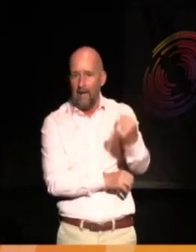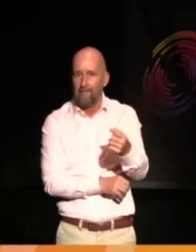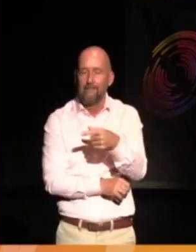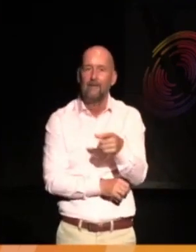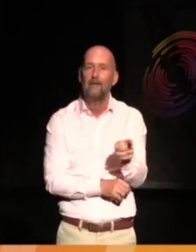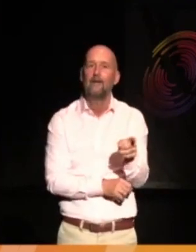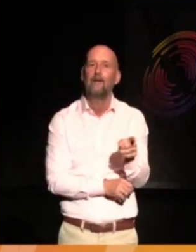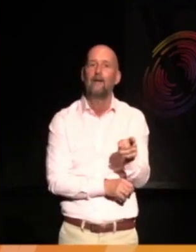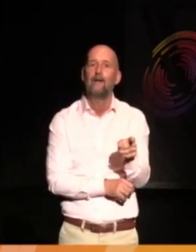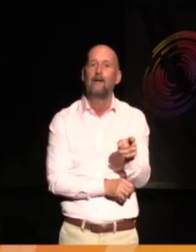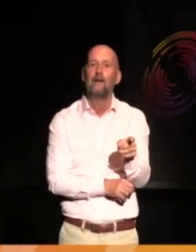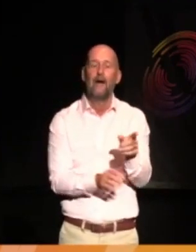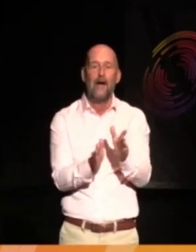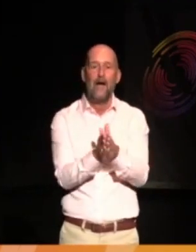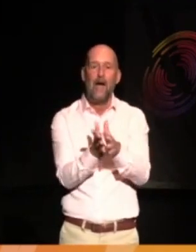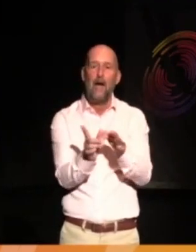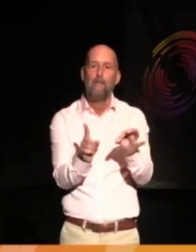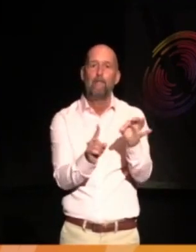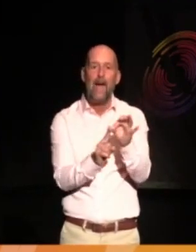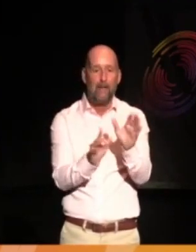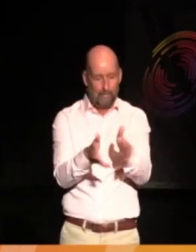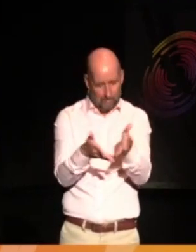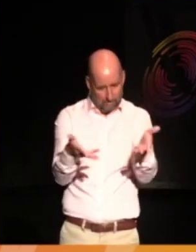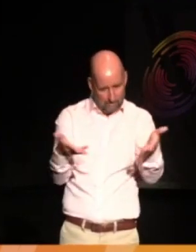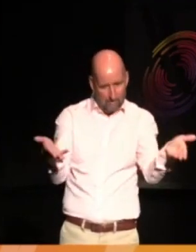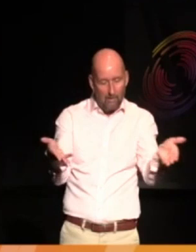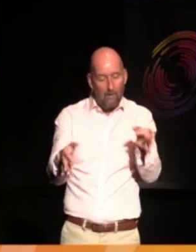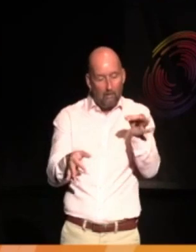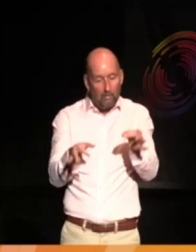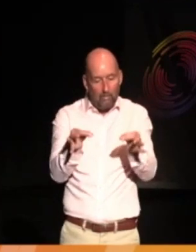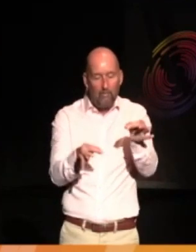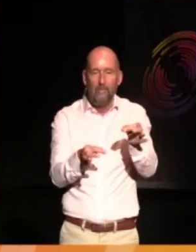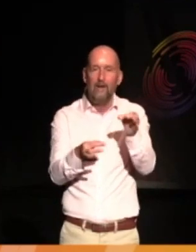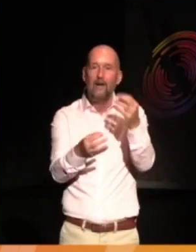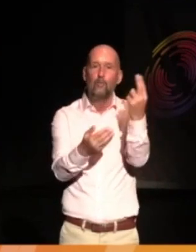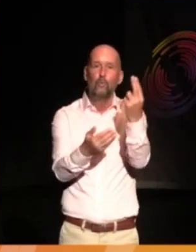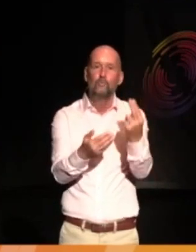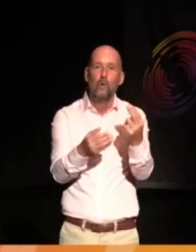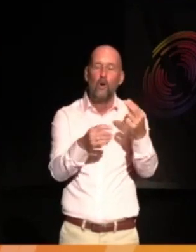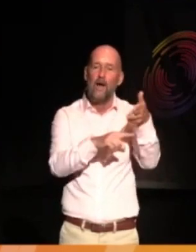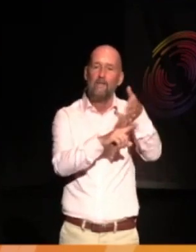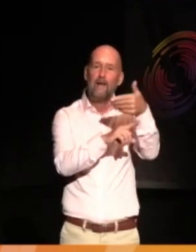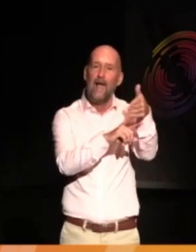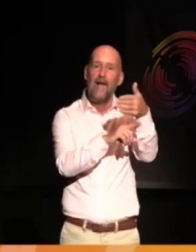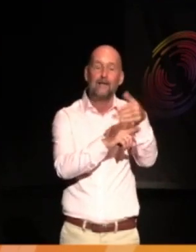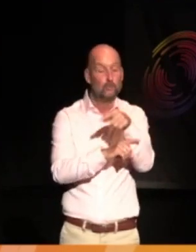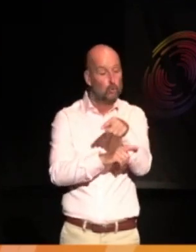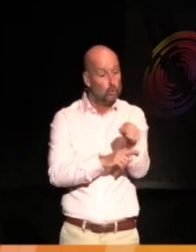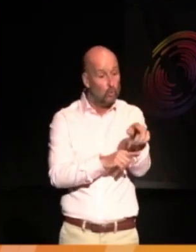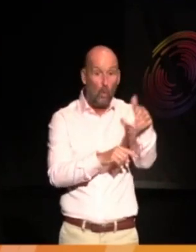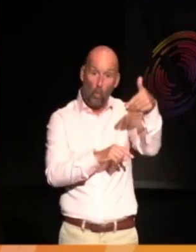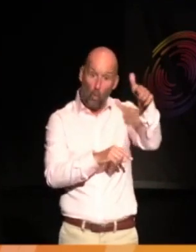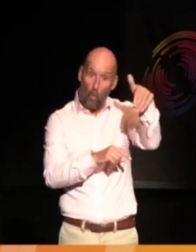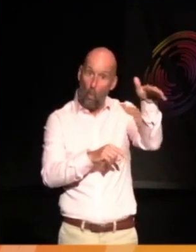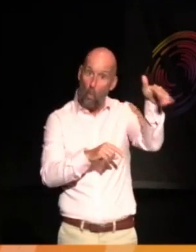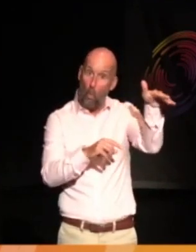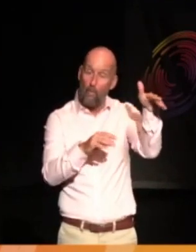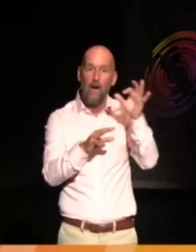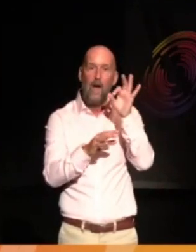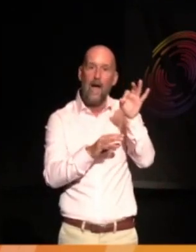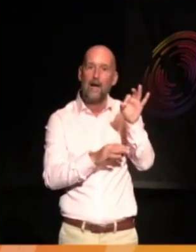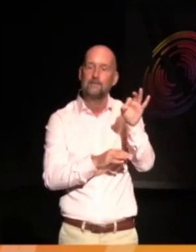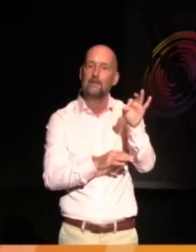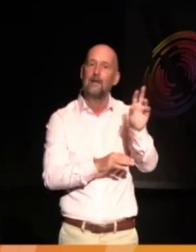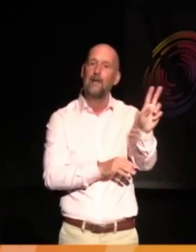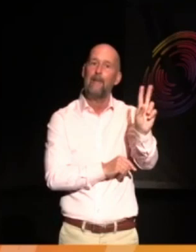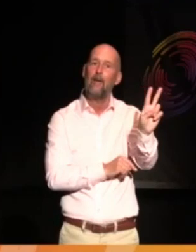And then we get the map out and we put the dots on and we draw some flags and all that. And then I say, okay, your homework is to go home and ask your parents where